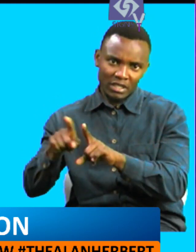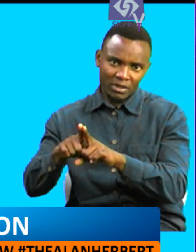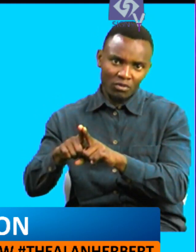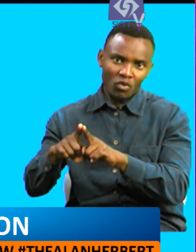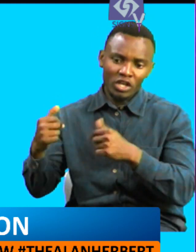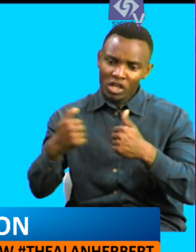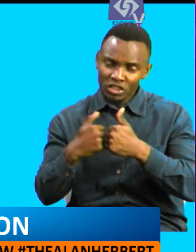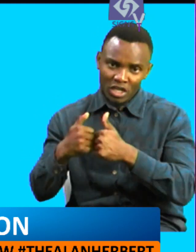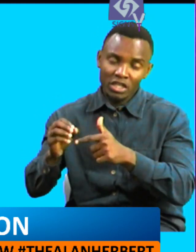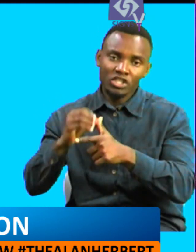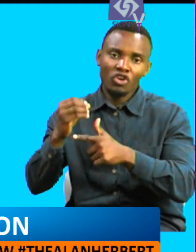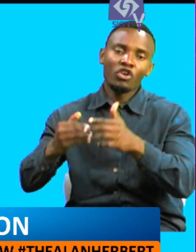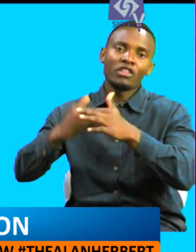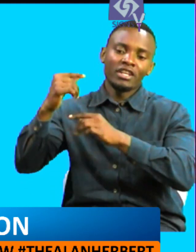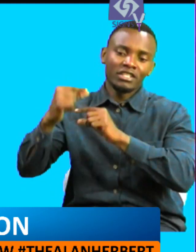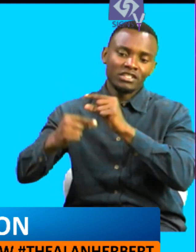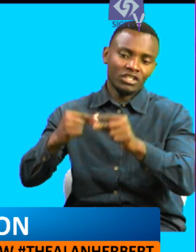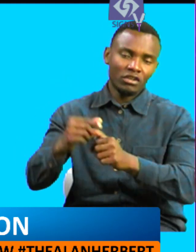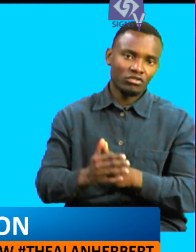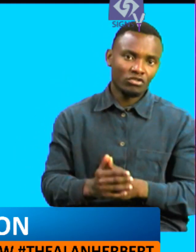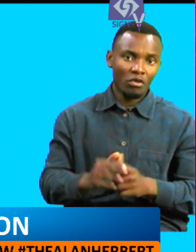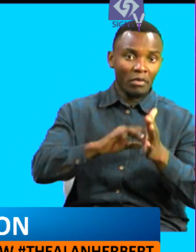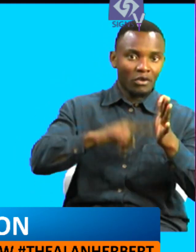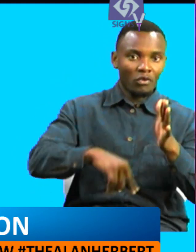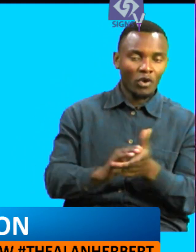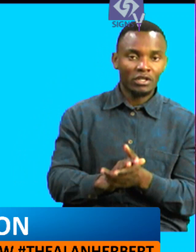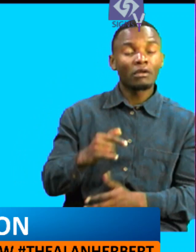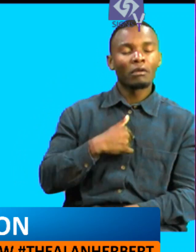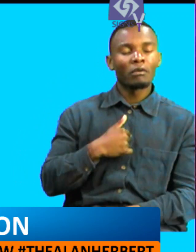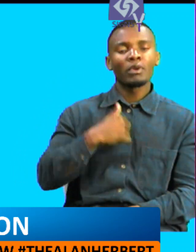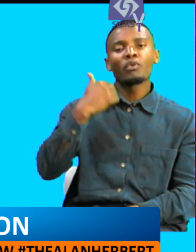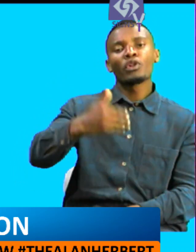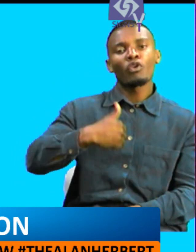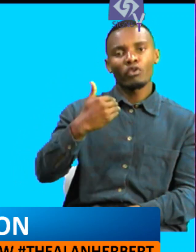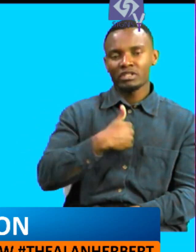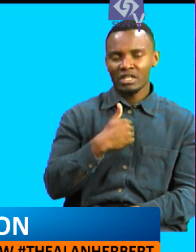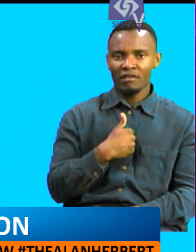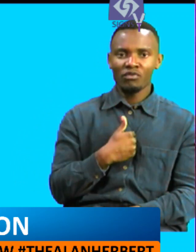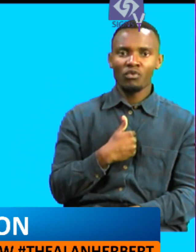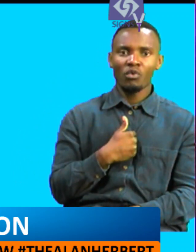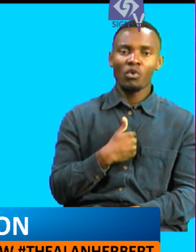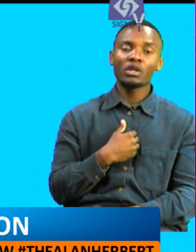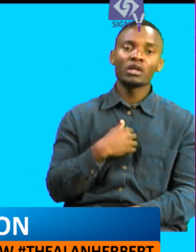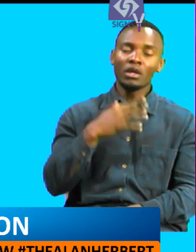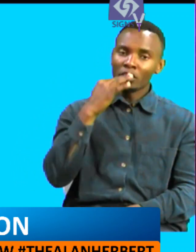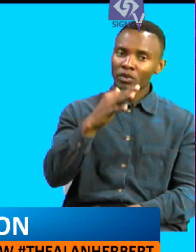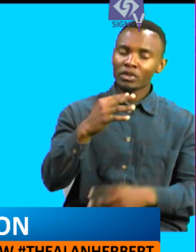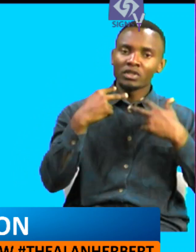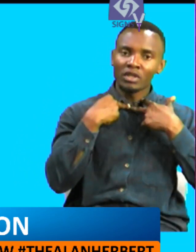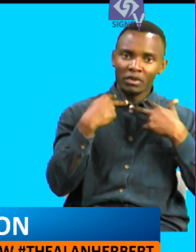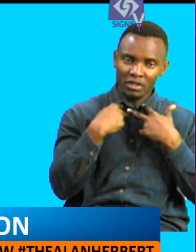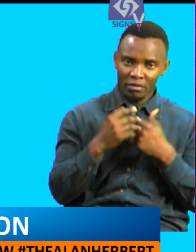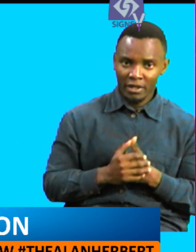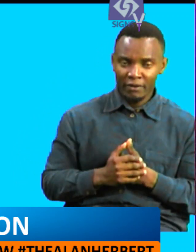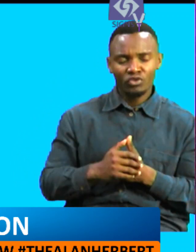generation. So there will always be a generation of stammering, community. So then what are we doing